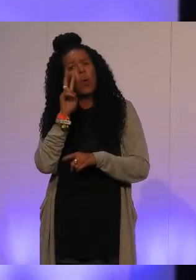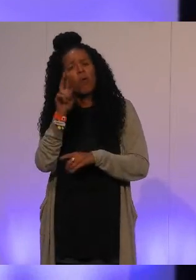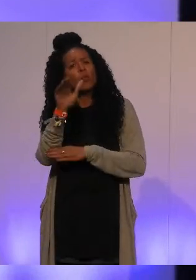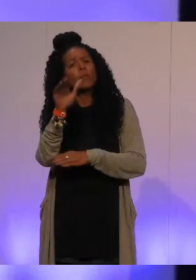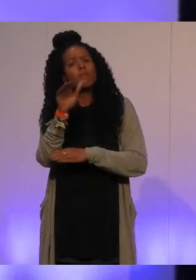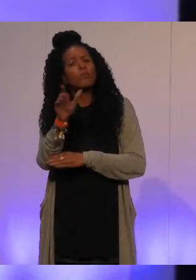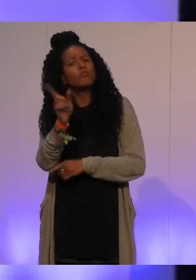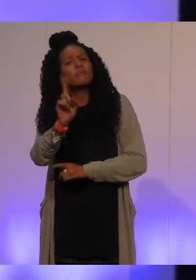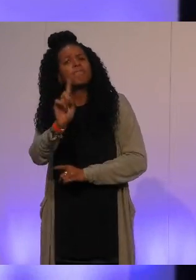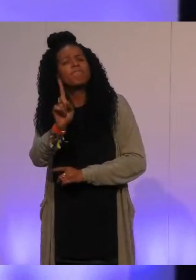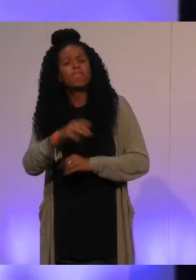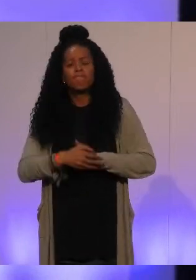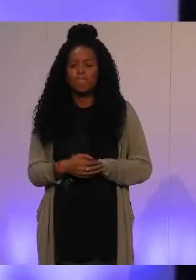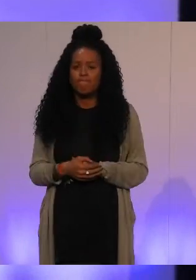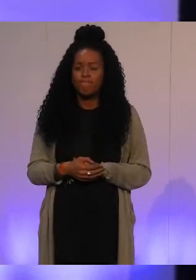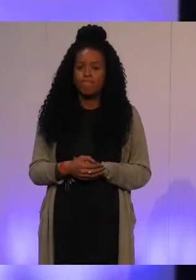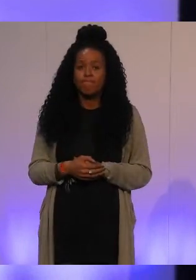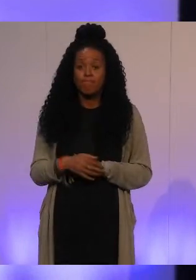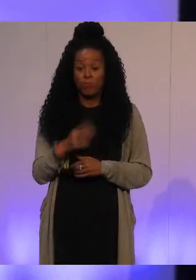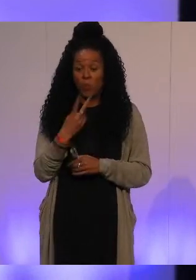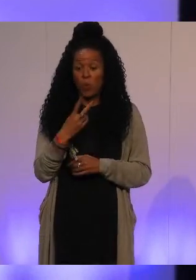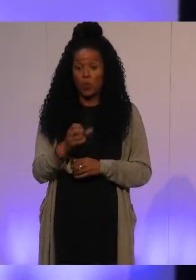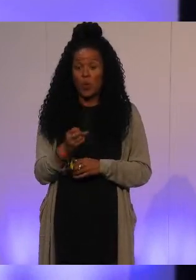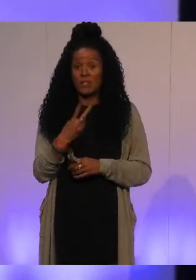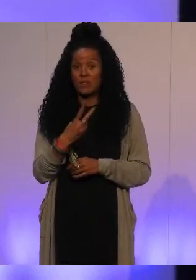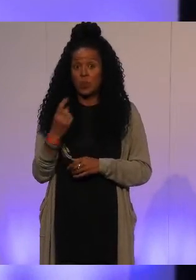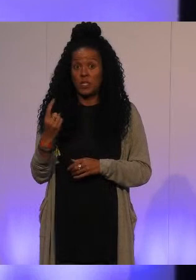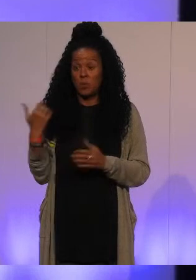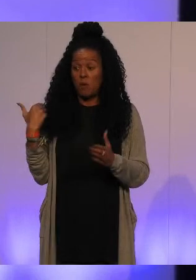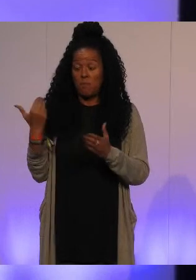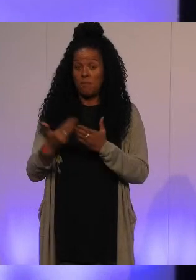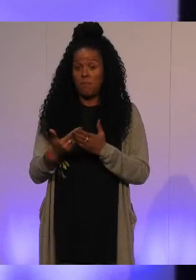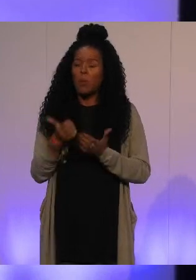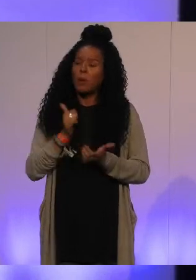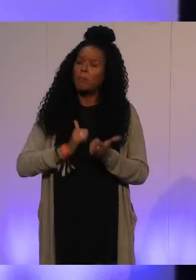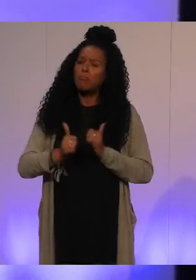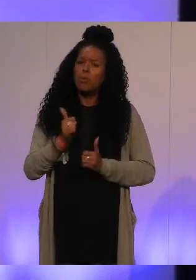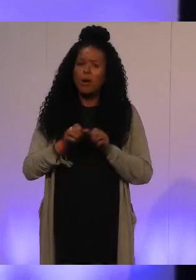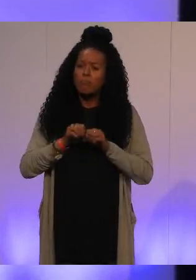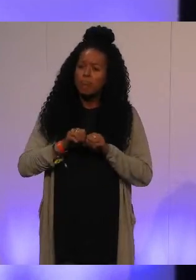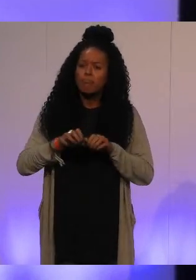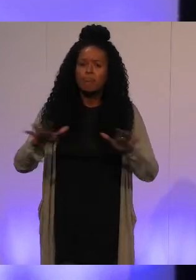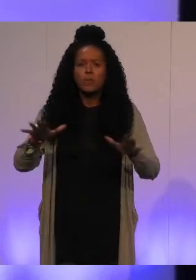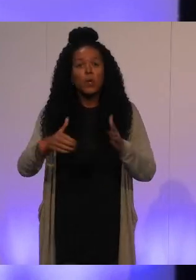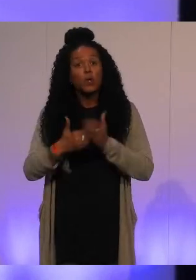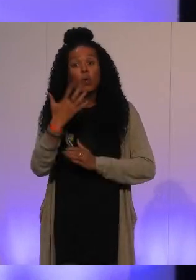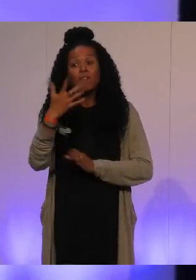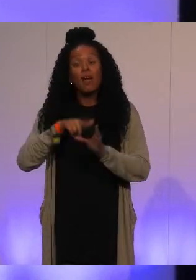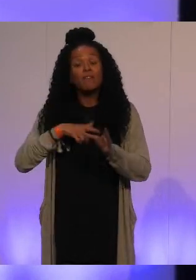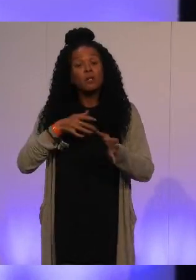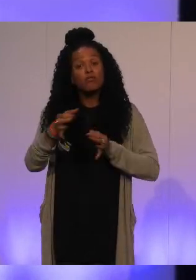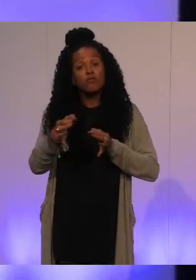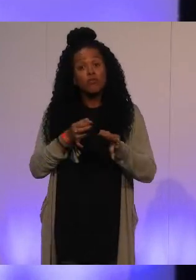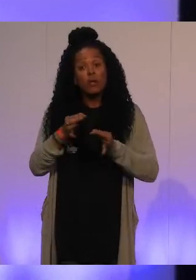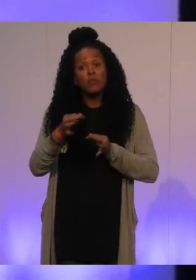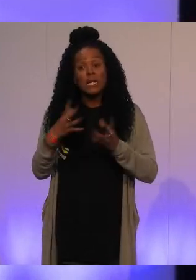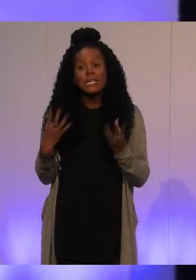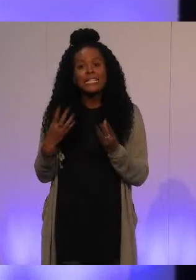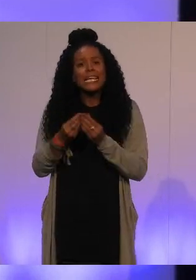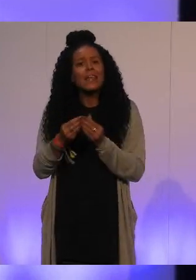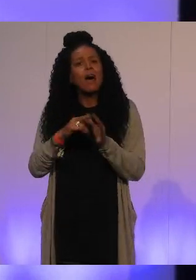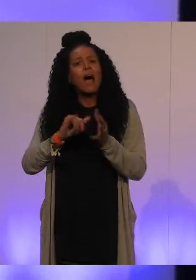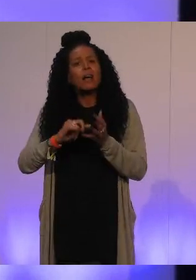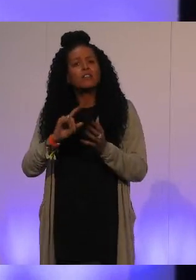future holds. During 2021, we were very proud to launch our new 5-year strategy, Together as